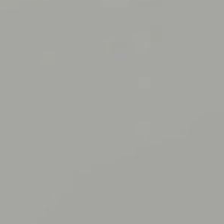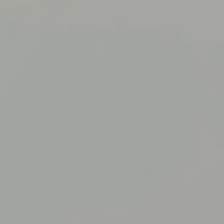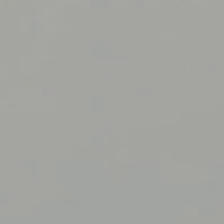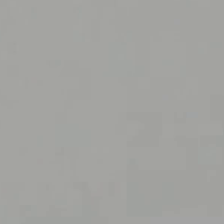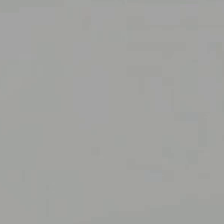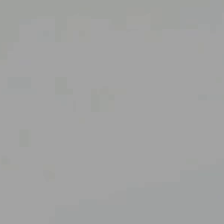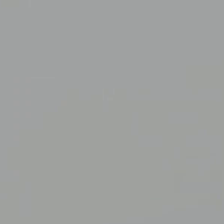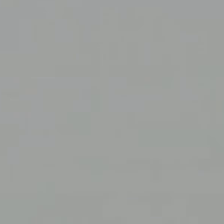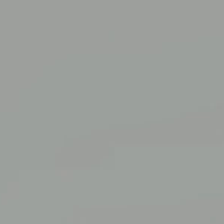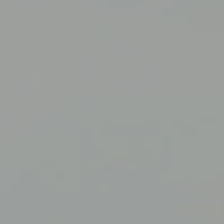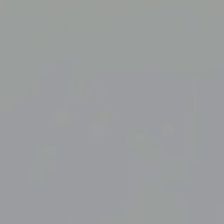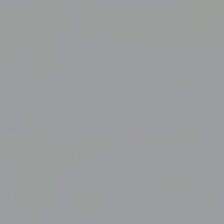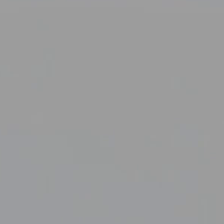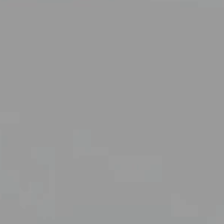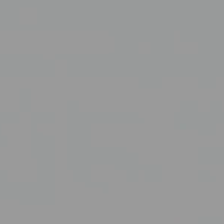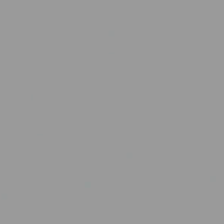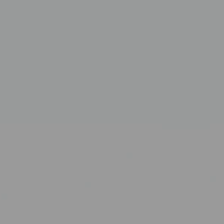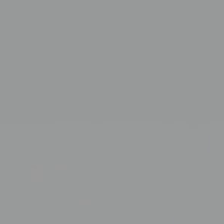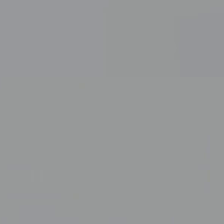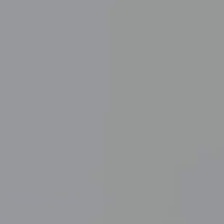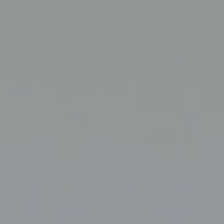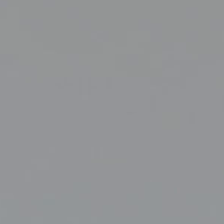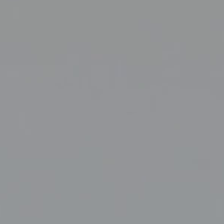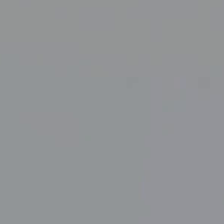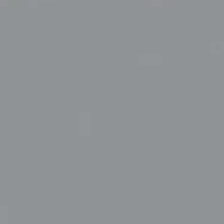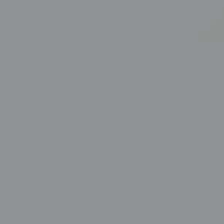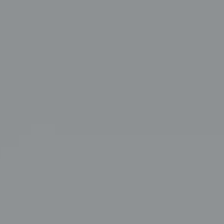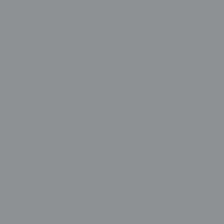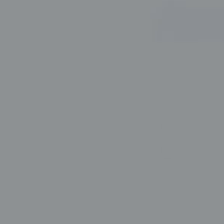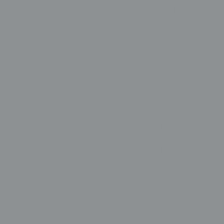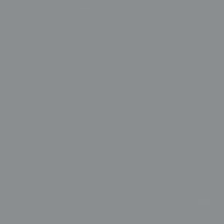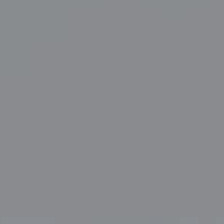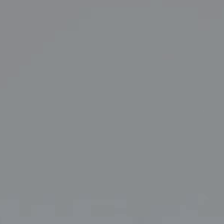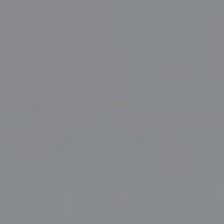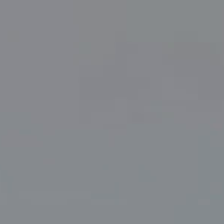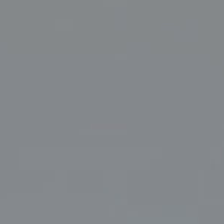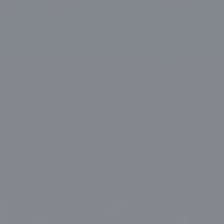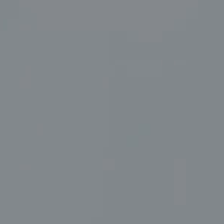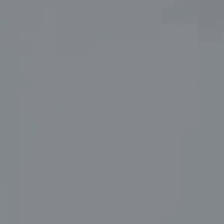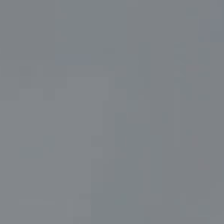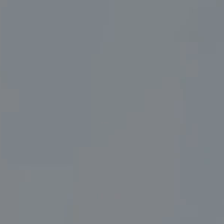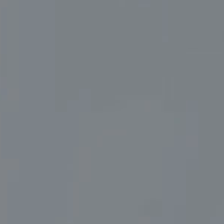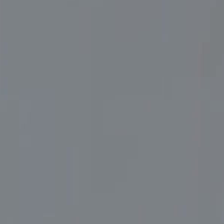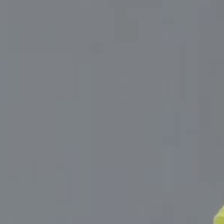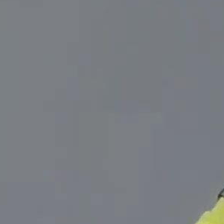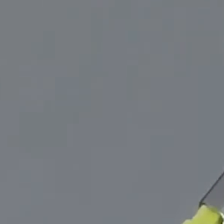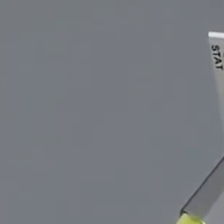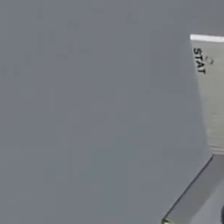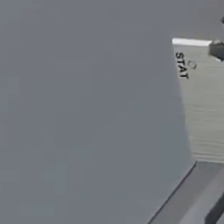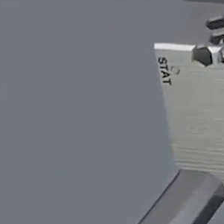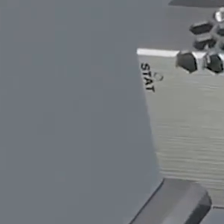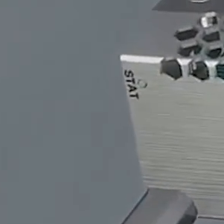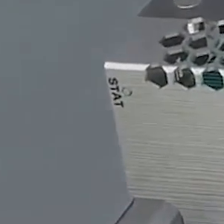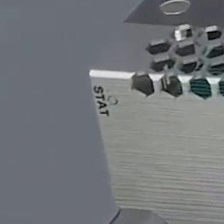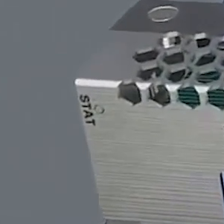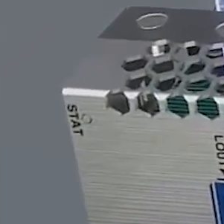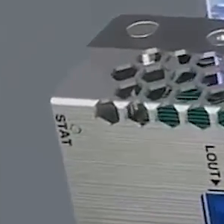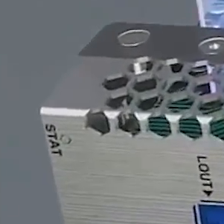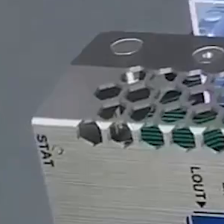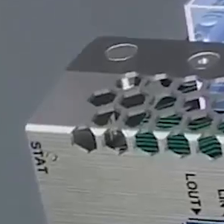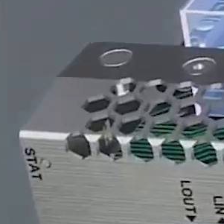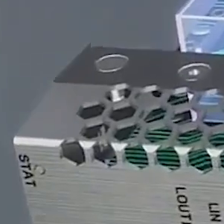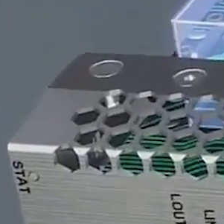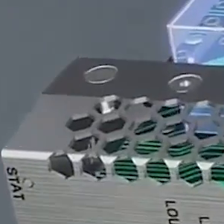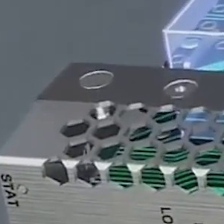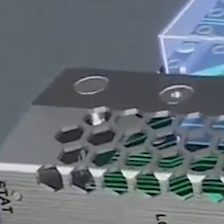simplify fiber connections between traditional boards and optical layer boards into internal connections, and also reduce over